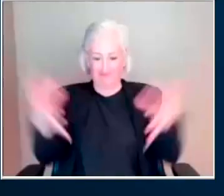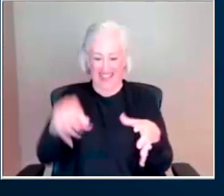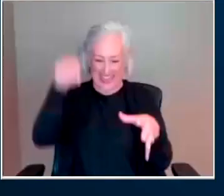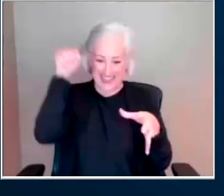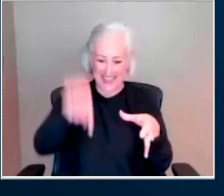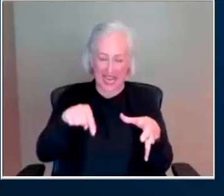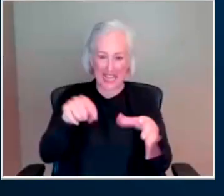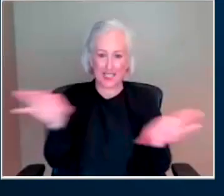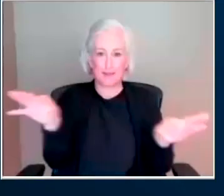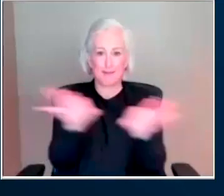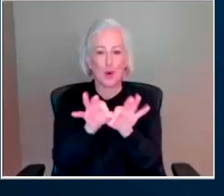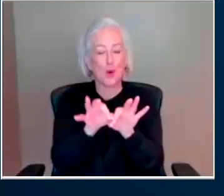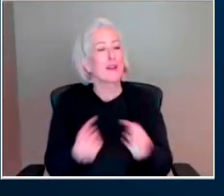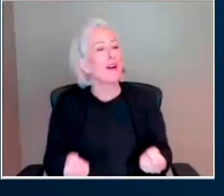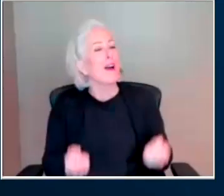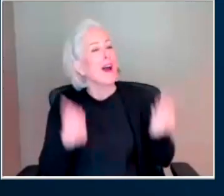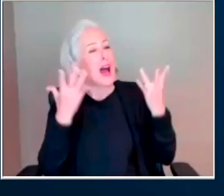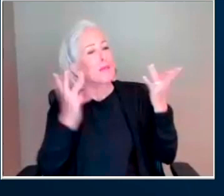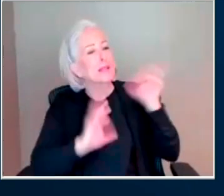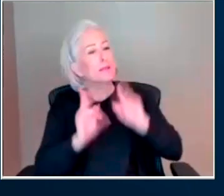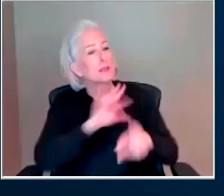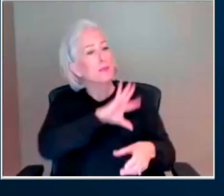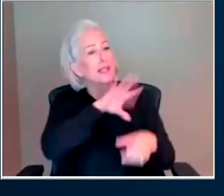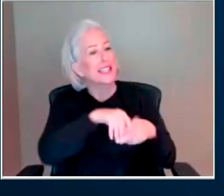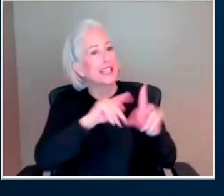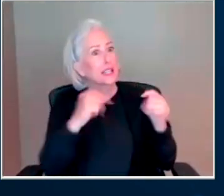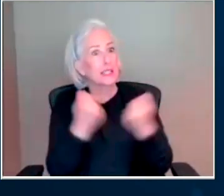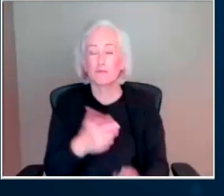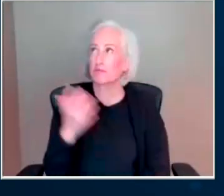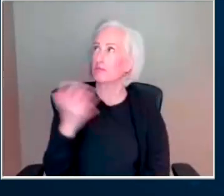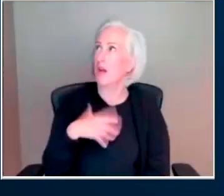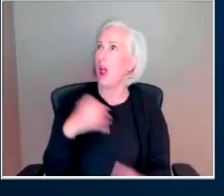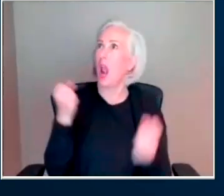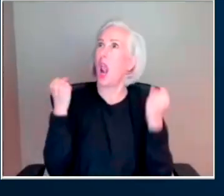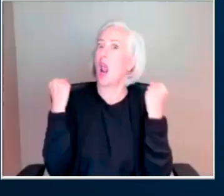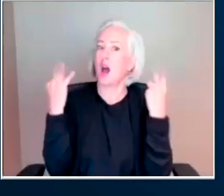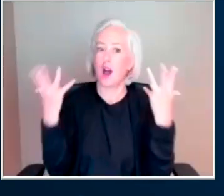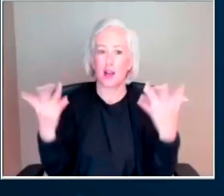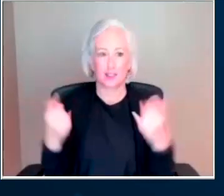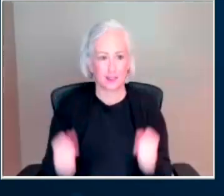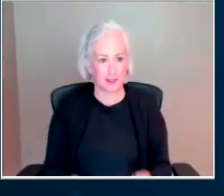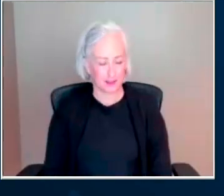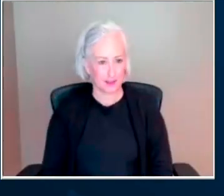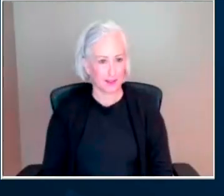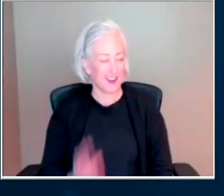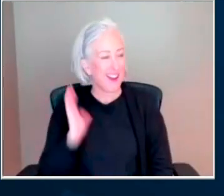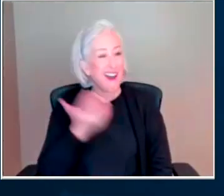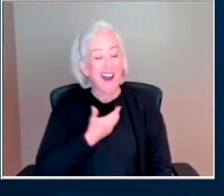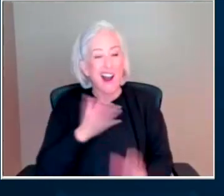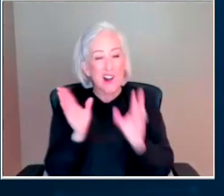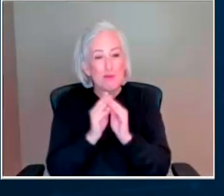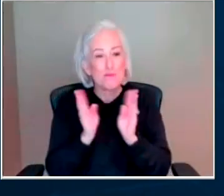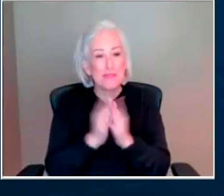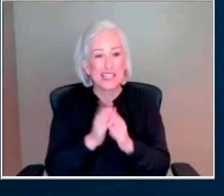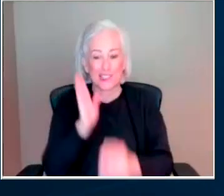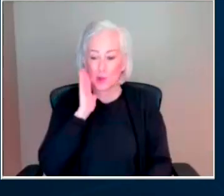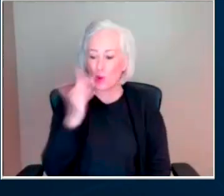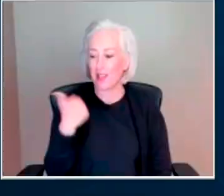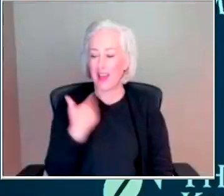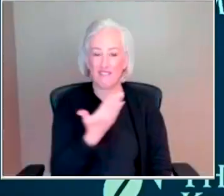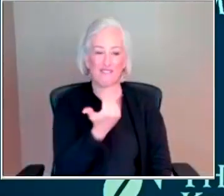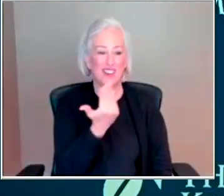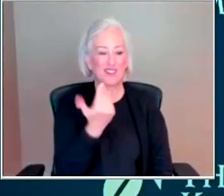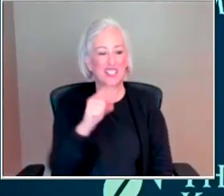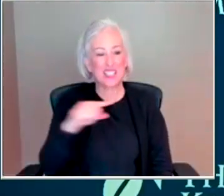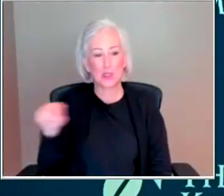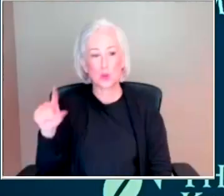are on that team? I'm just curious. Ooh, a lot. Yeah, I mean, our meetings will have 15 to 20 people at the